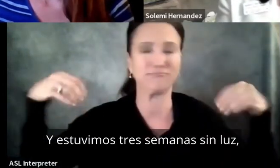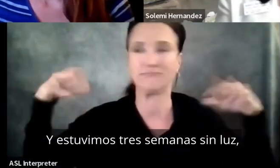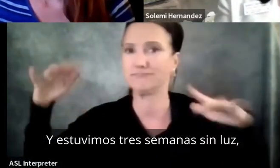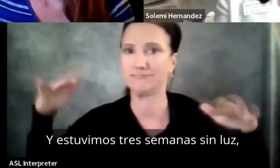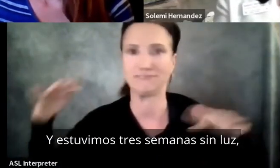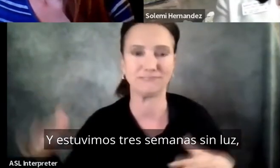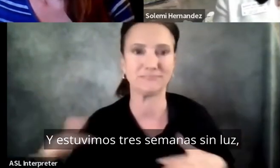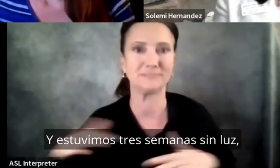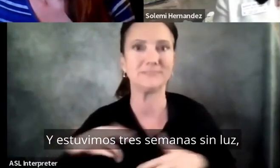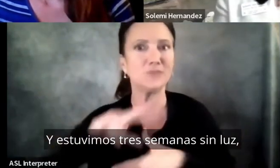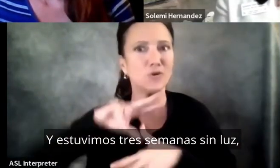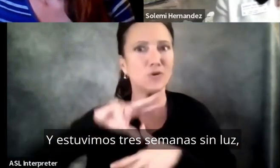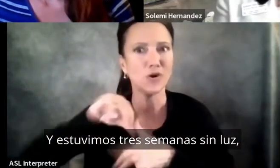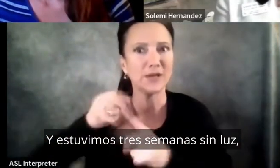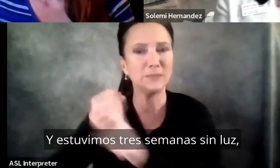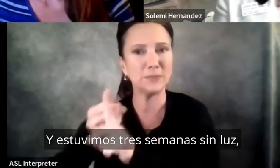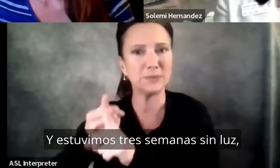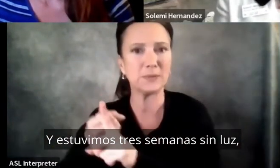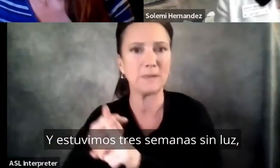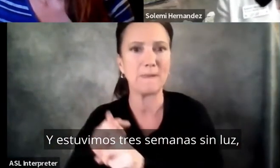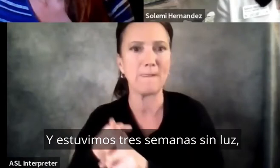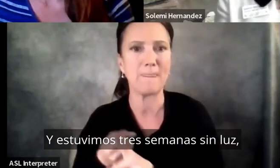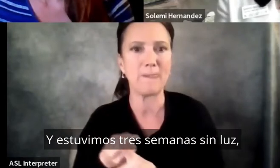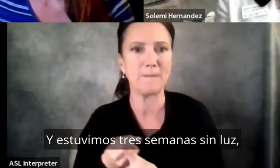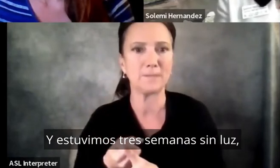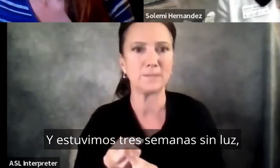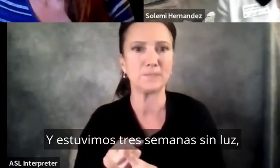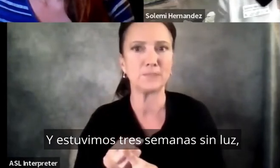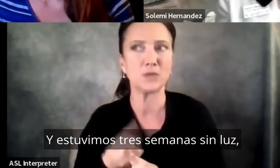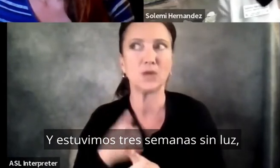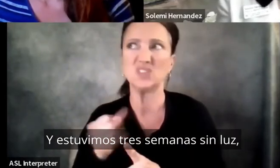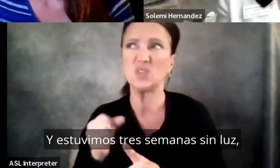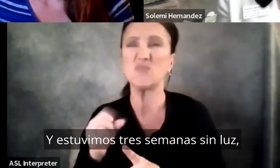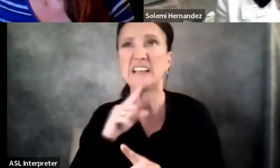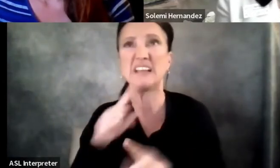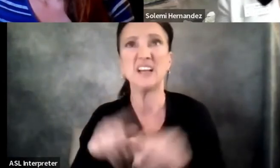And, you know, we were 3 weeks without any